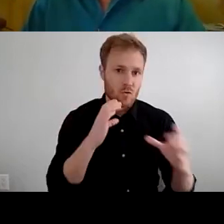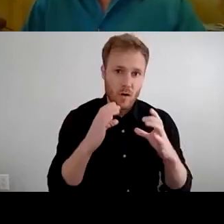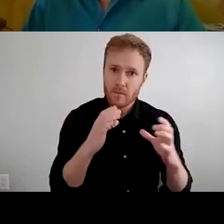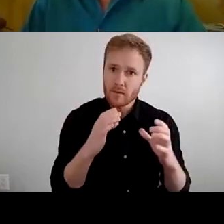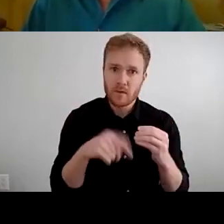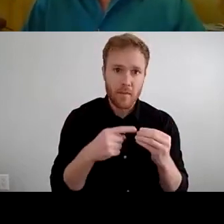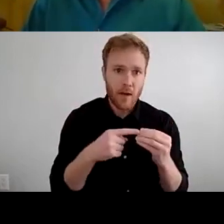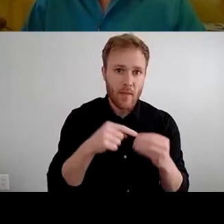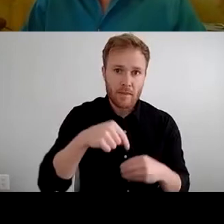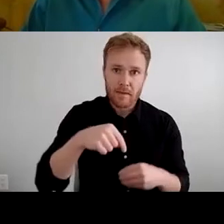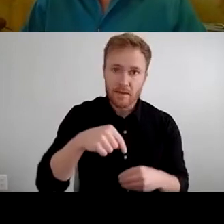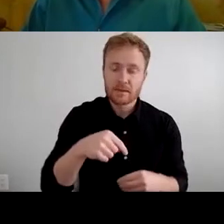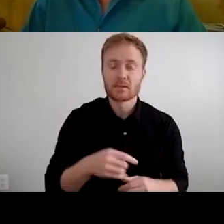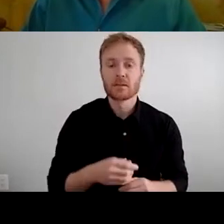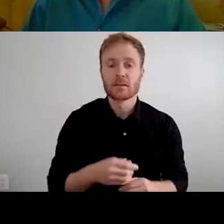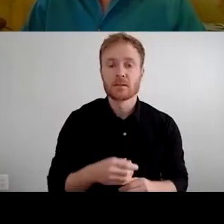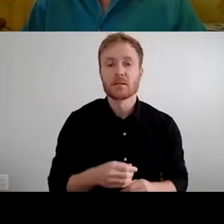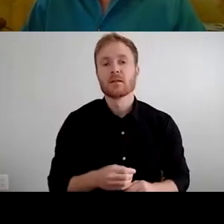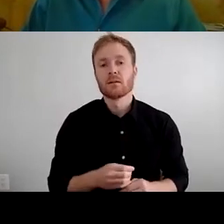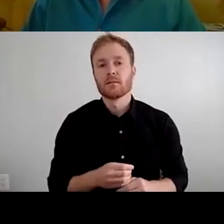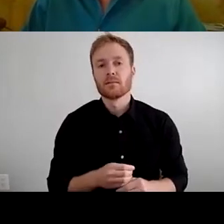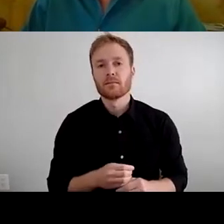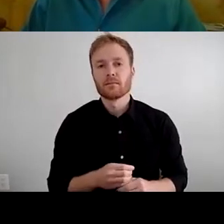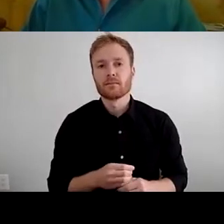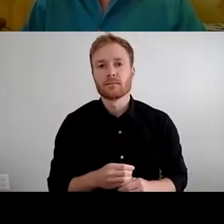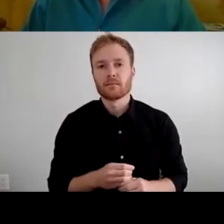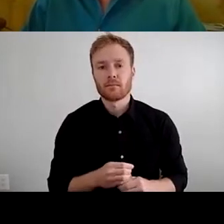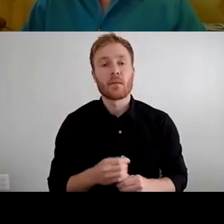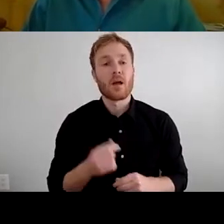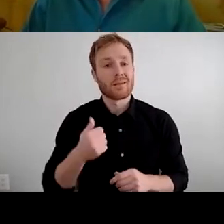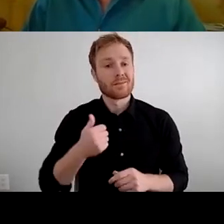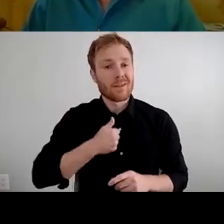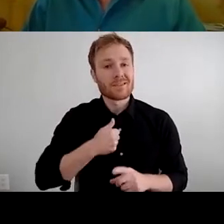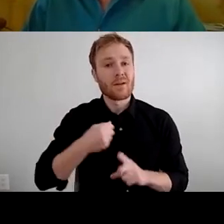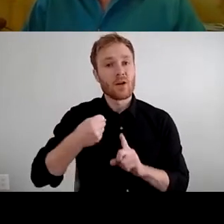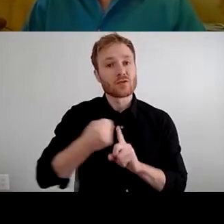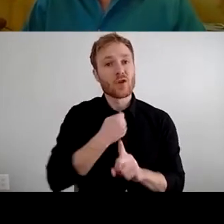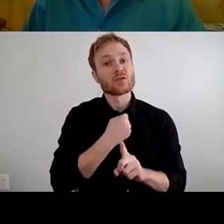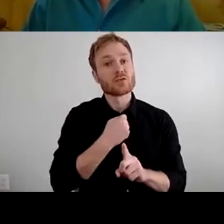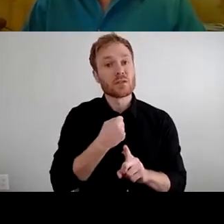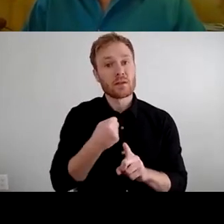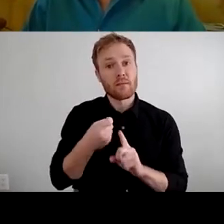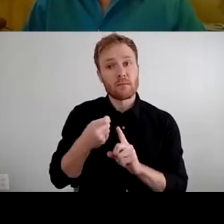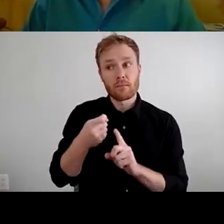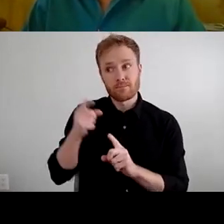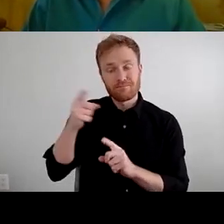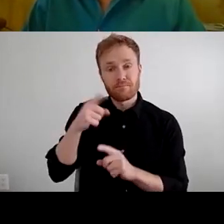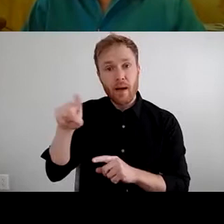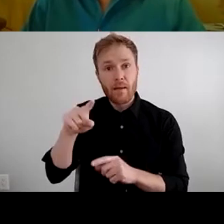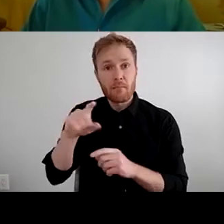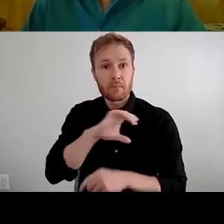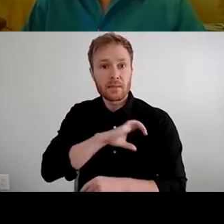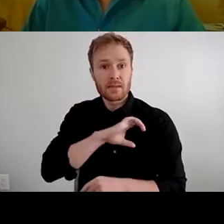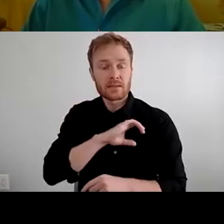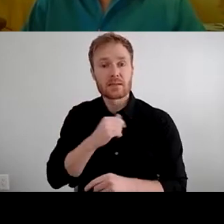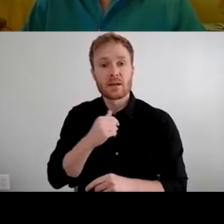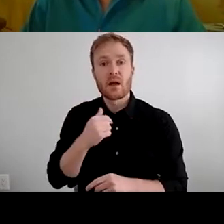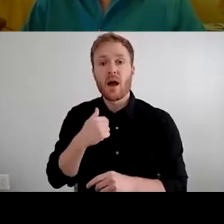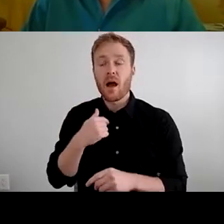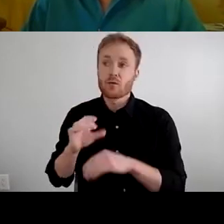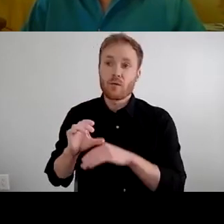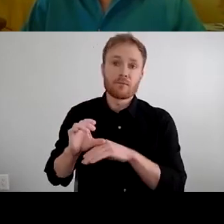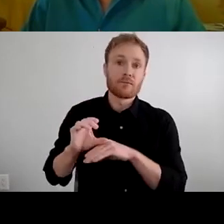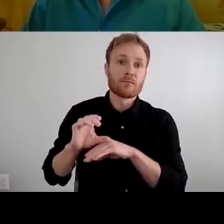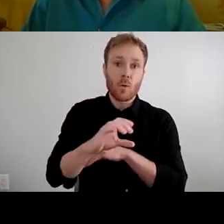this situation at this time, as I was assaulted by police officers. I was accosted. I was forced assimilated, and my automobile was